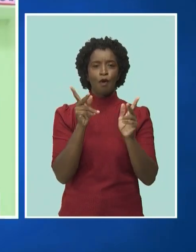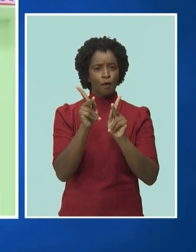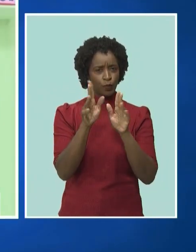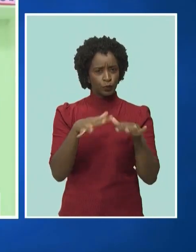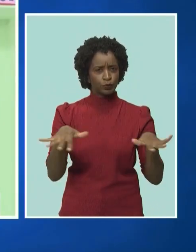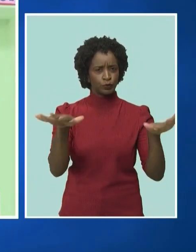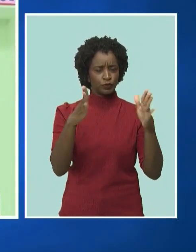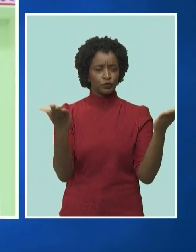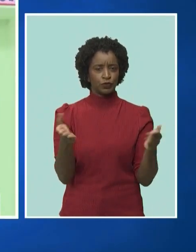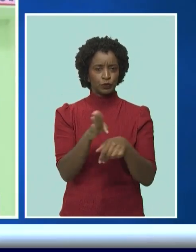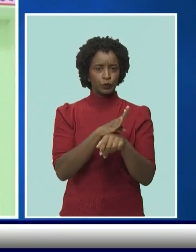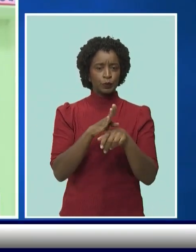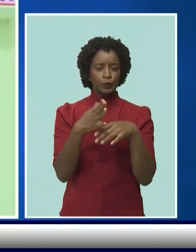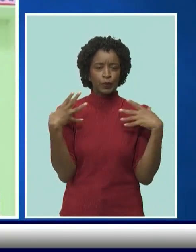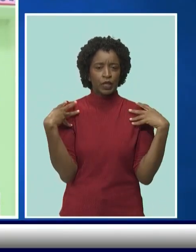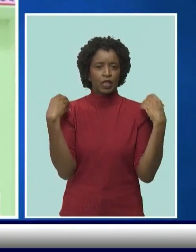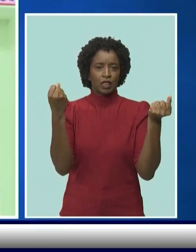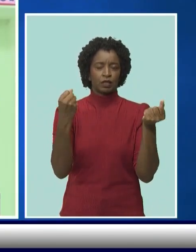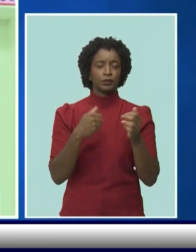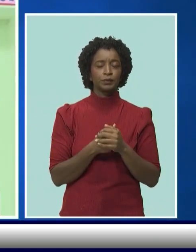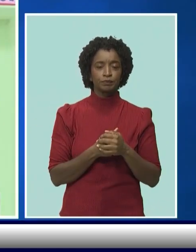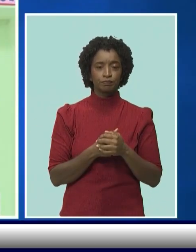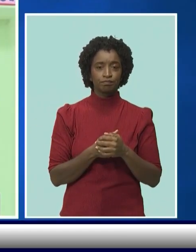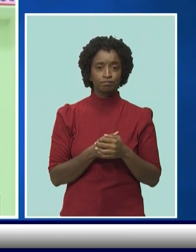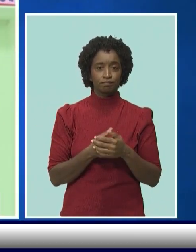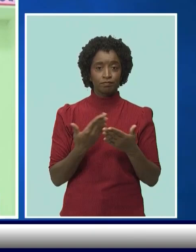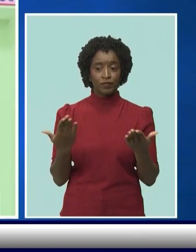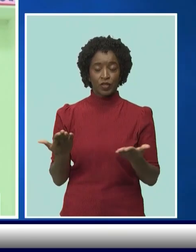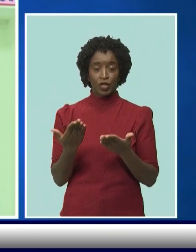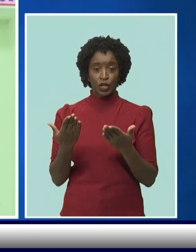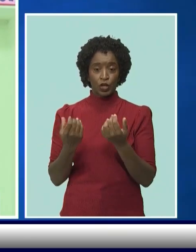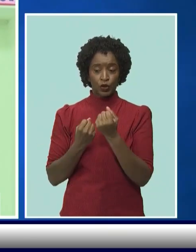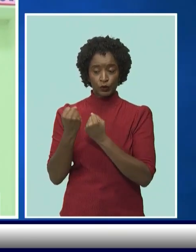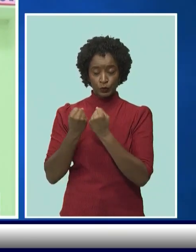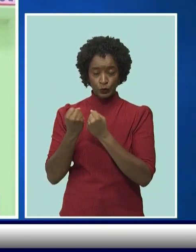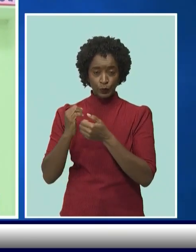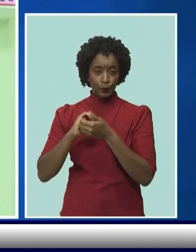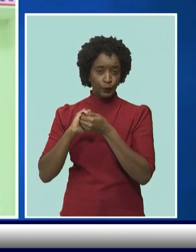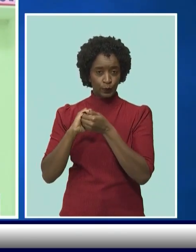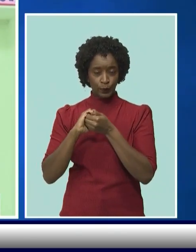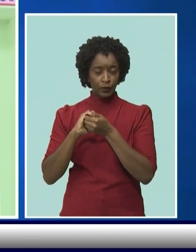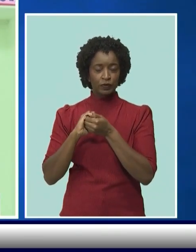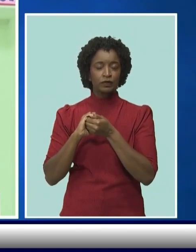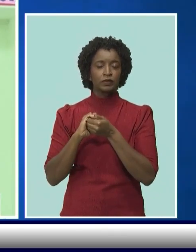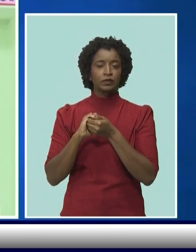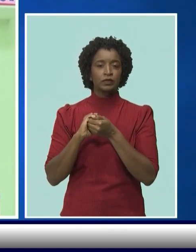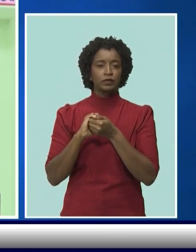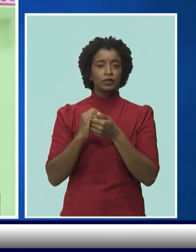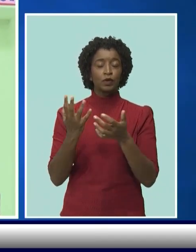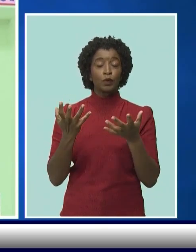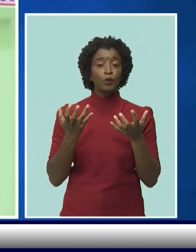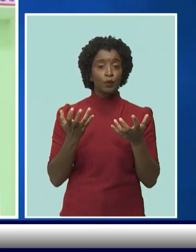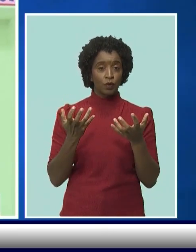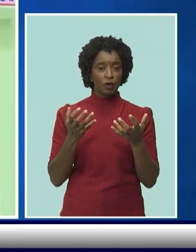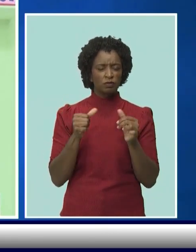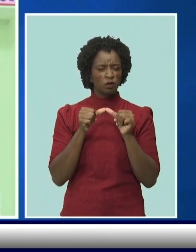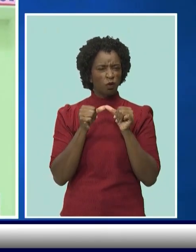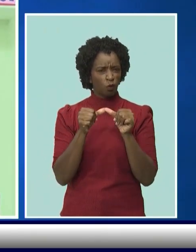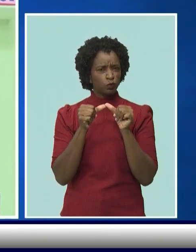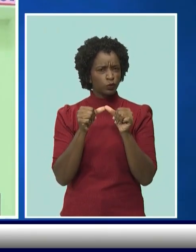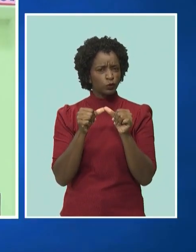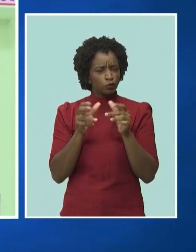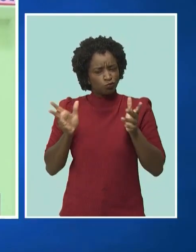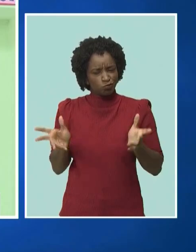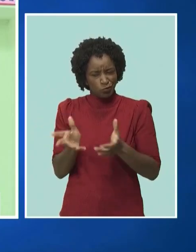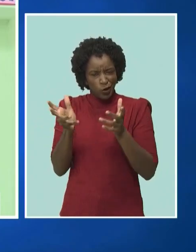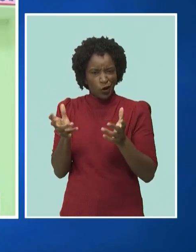made here and the partnerships we have developed that are part of this effort now, we want you to continue to grow them, and that